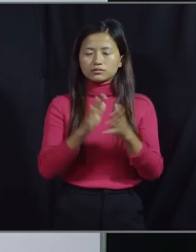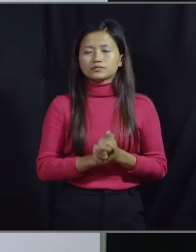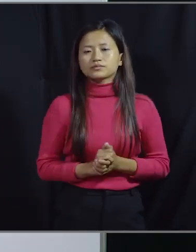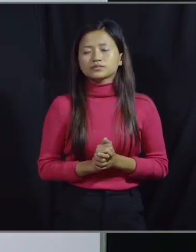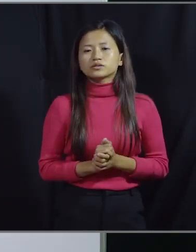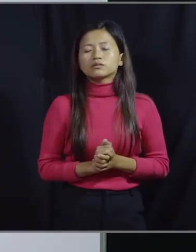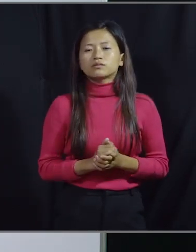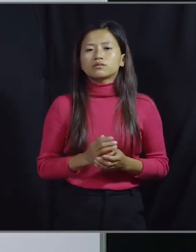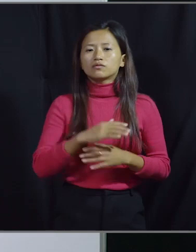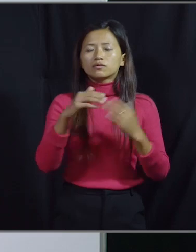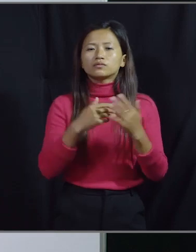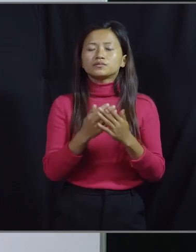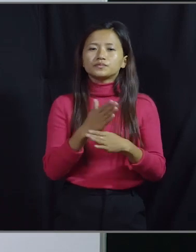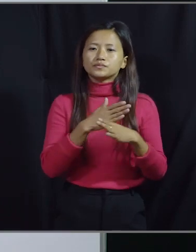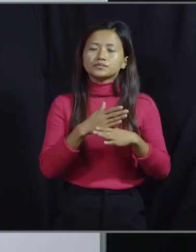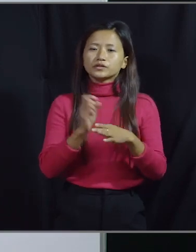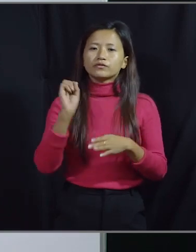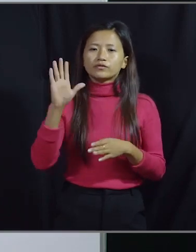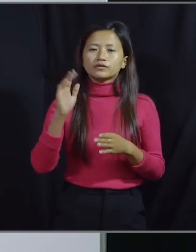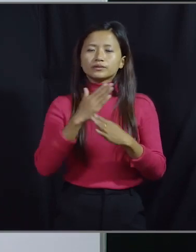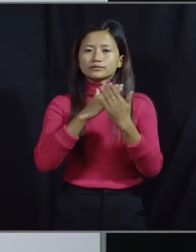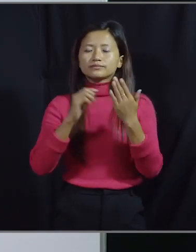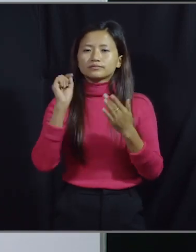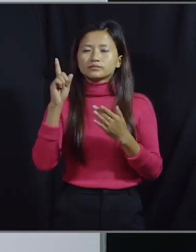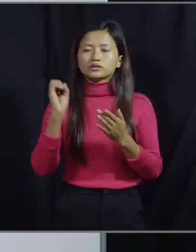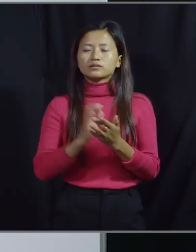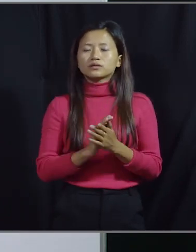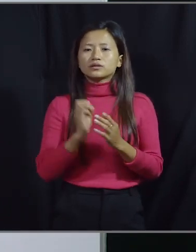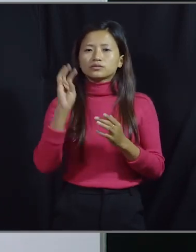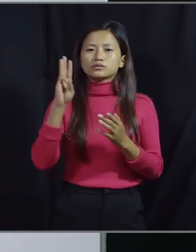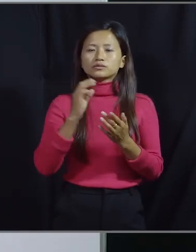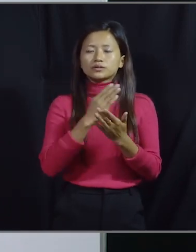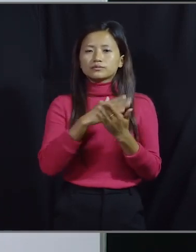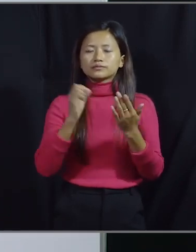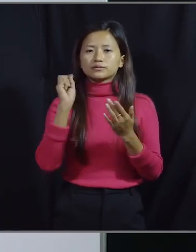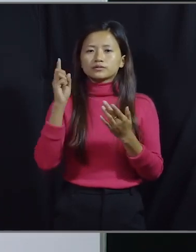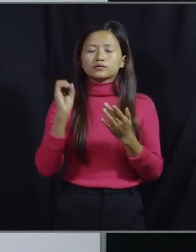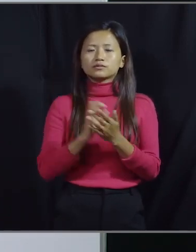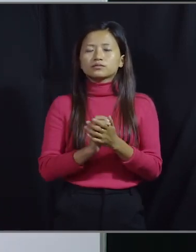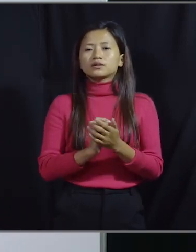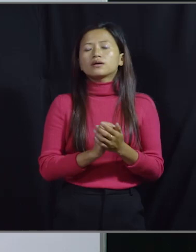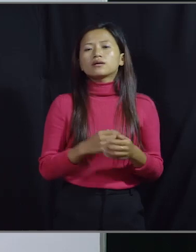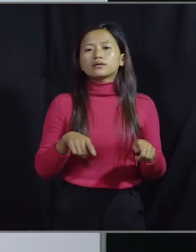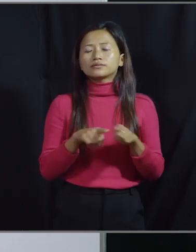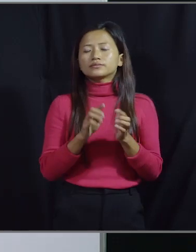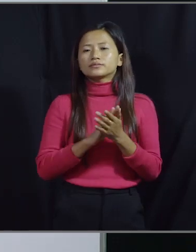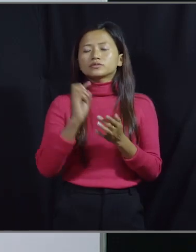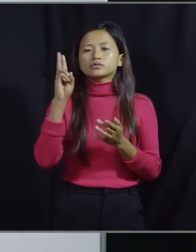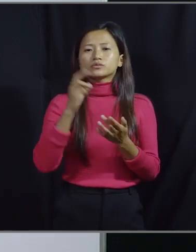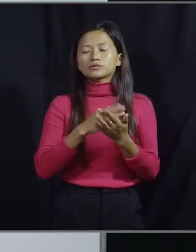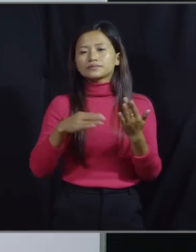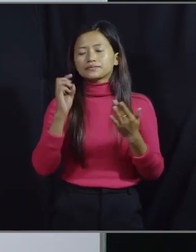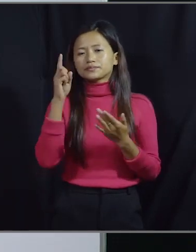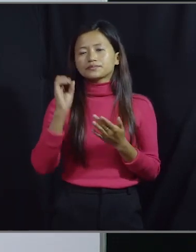Then for old share, that is 5 by then, 3 by then and 2 by then. The difference is